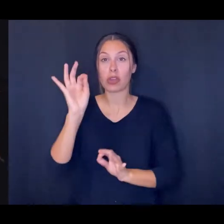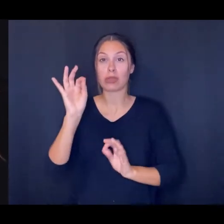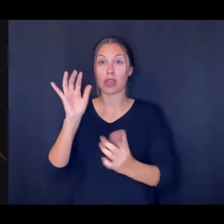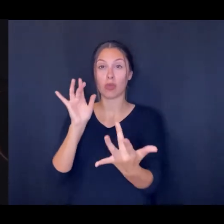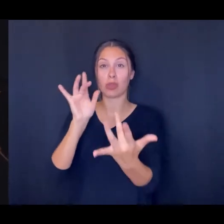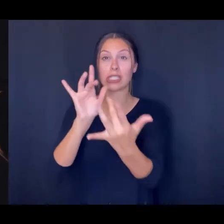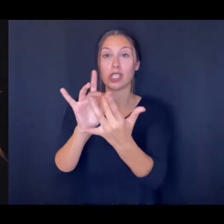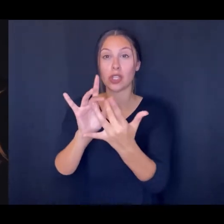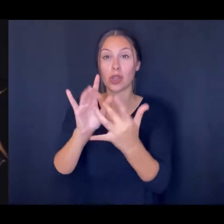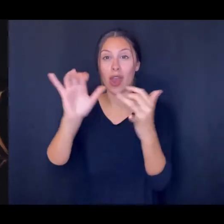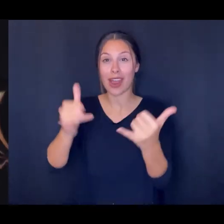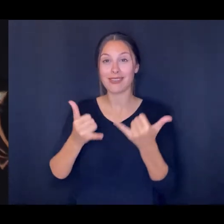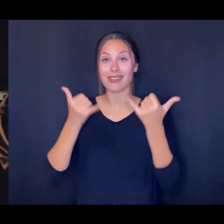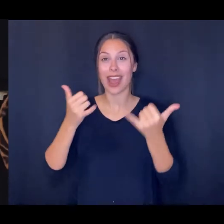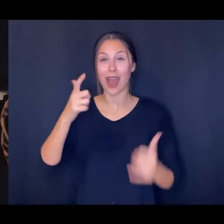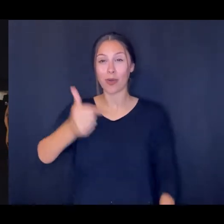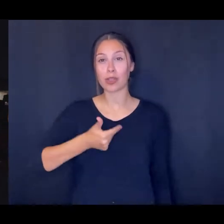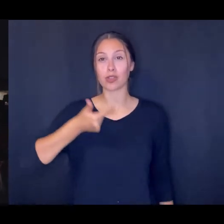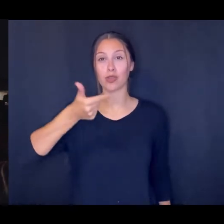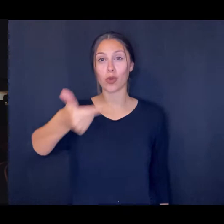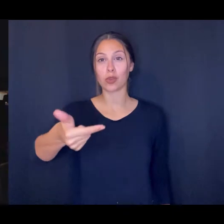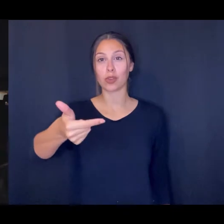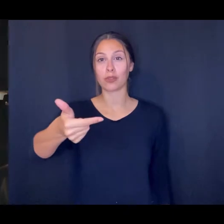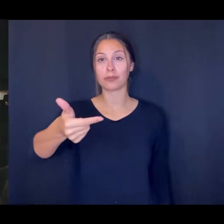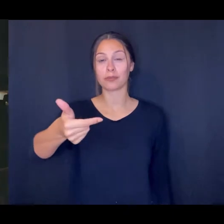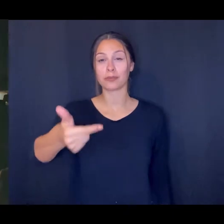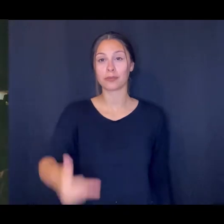Now, it's your turn.